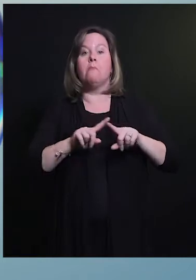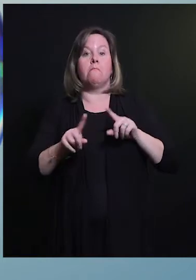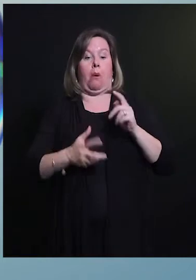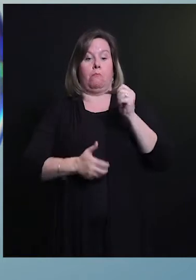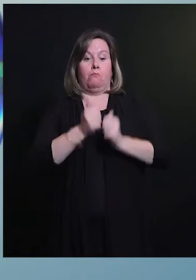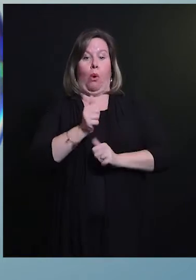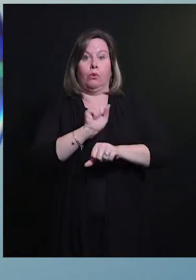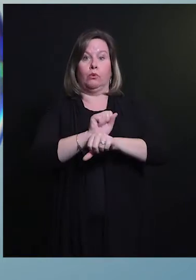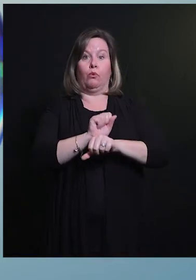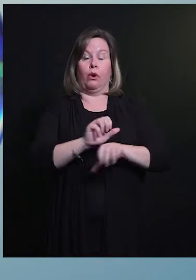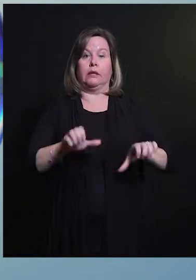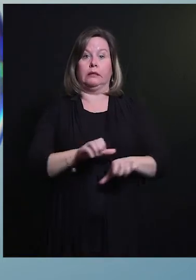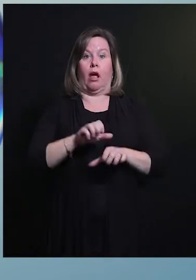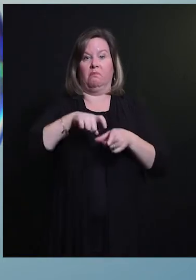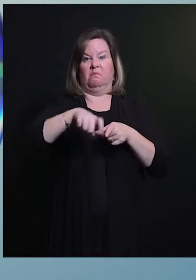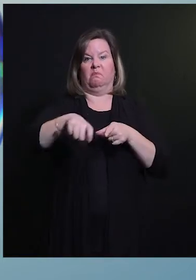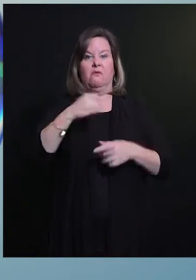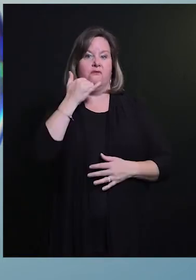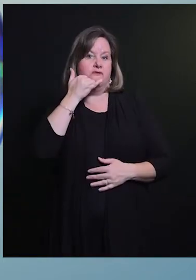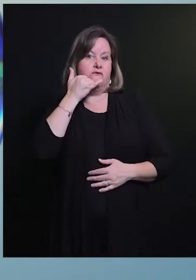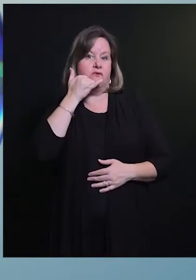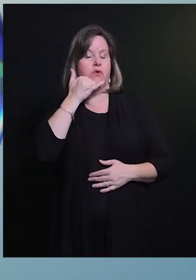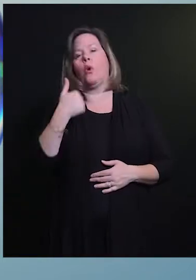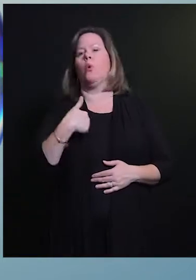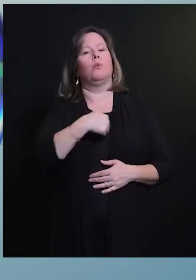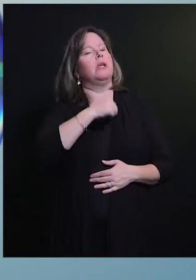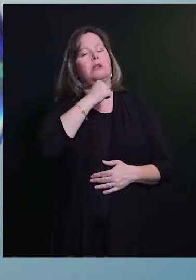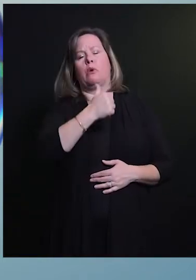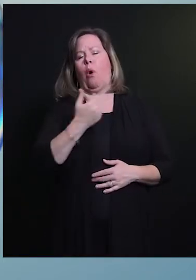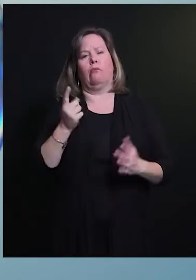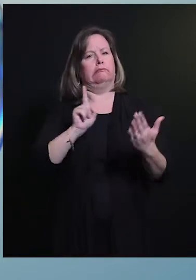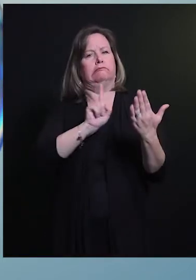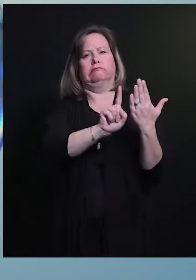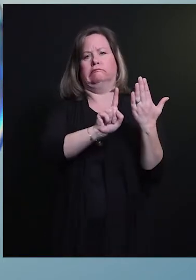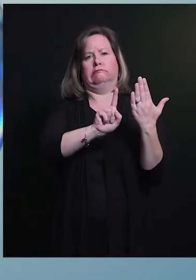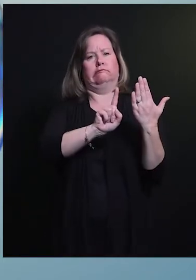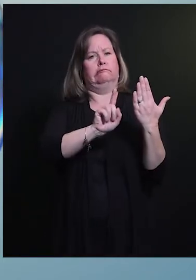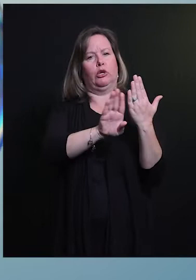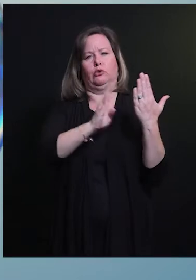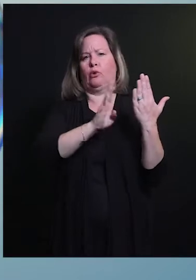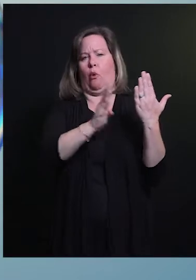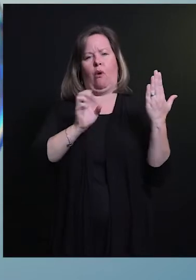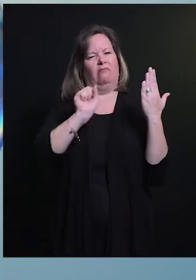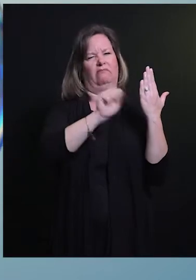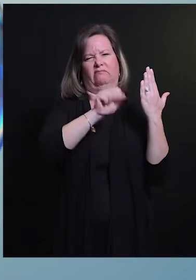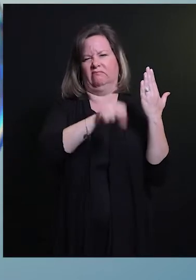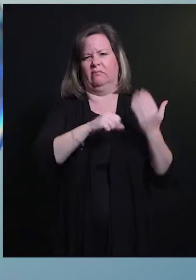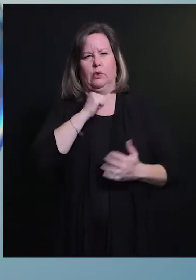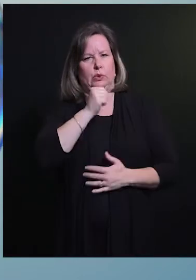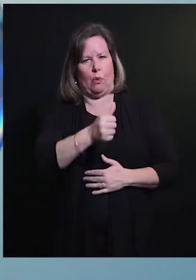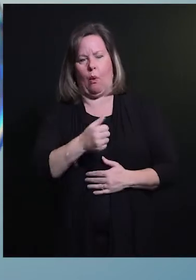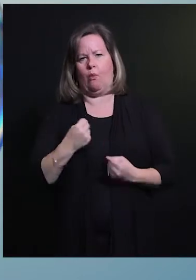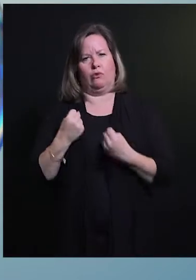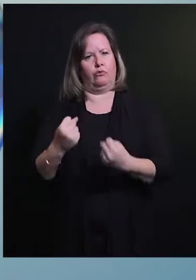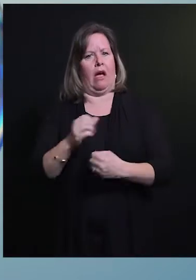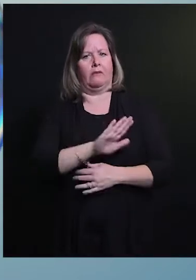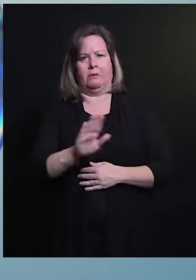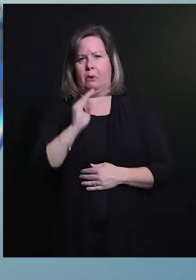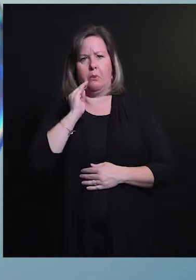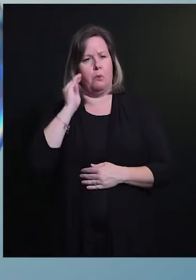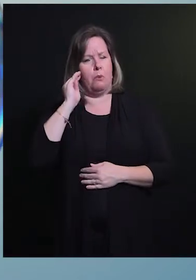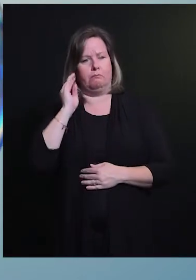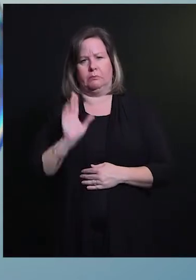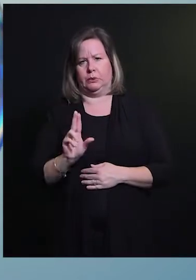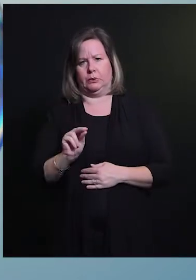But the majority of our work is done via the phone. We don't go on knocking on people's doors. We don't drive to